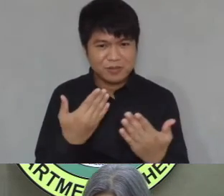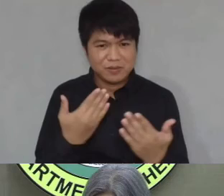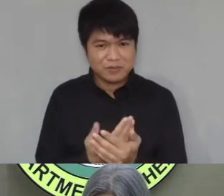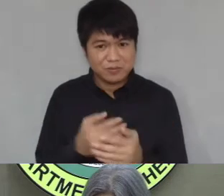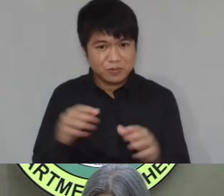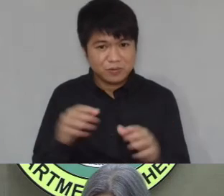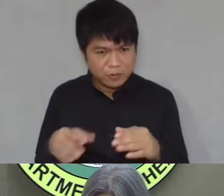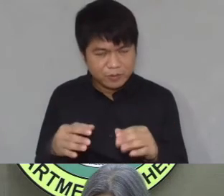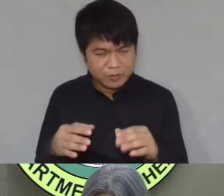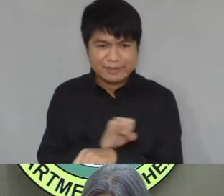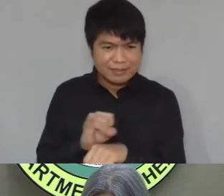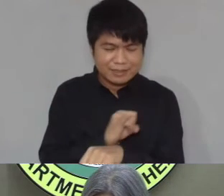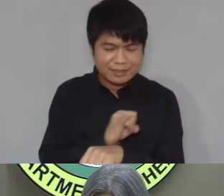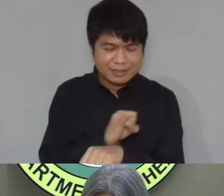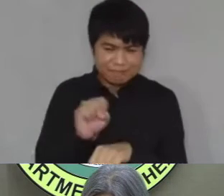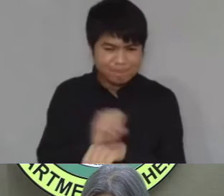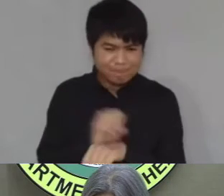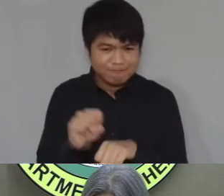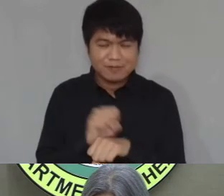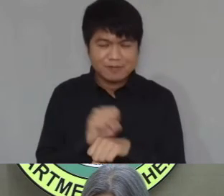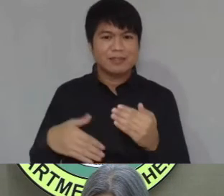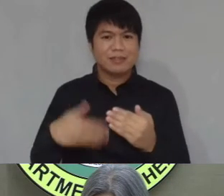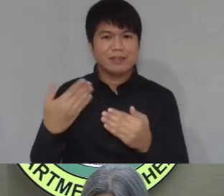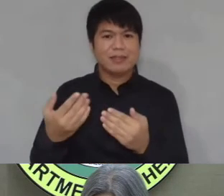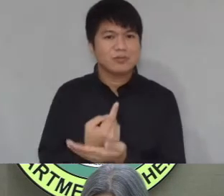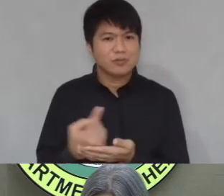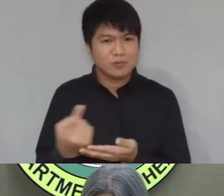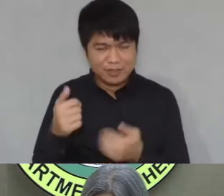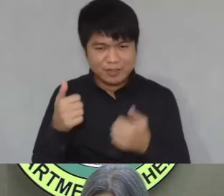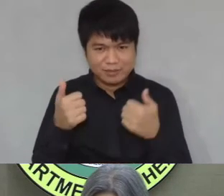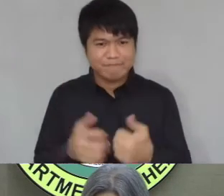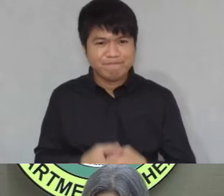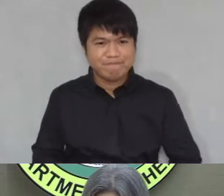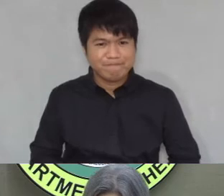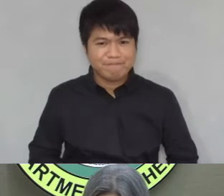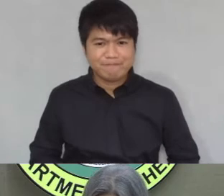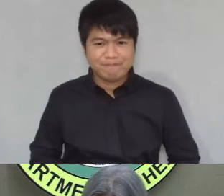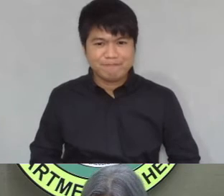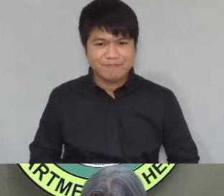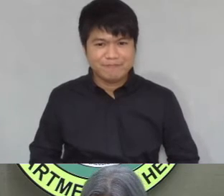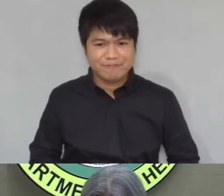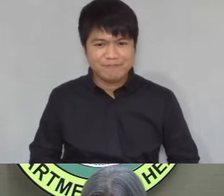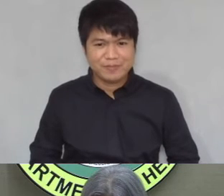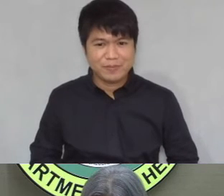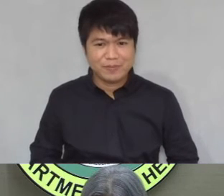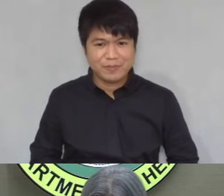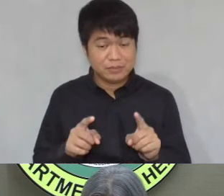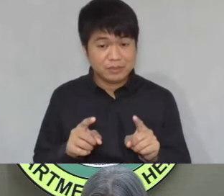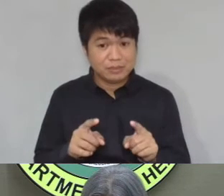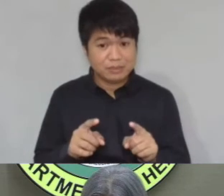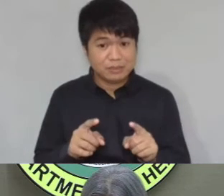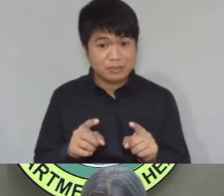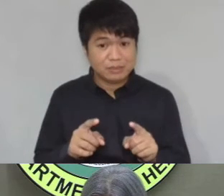Okay, so everybody's really working hard and, well, harder actually the next few days. We really